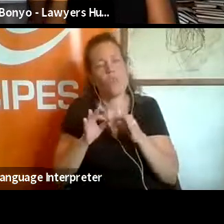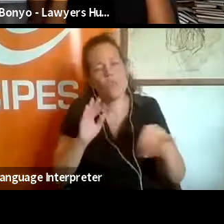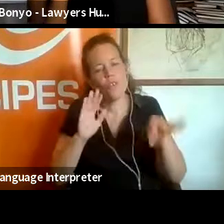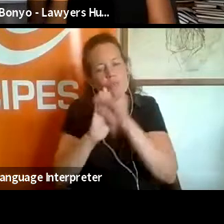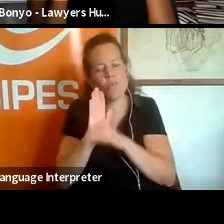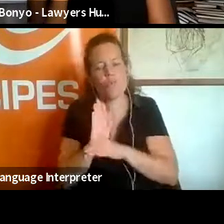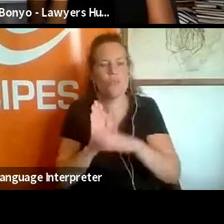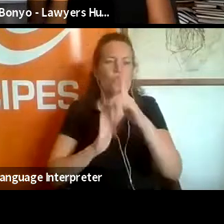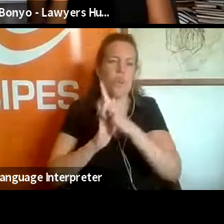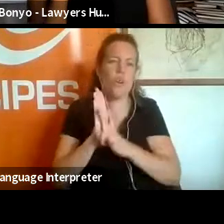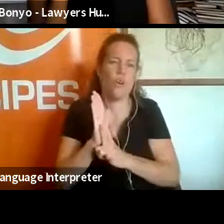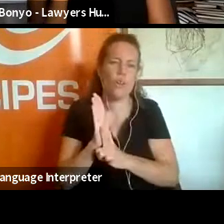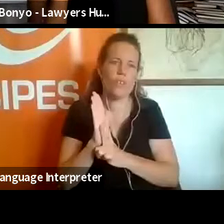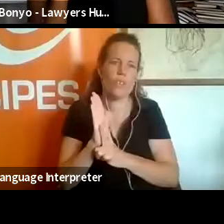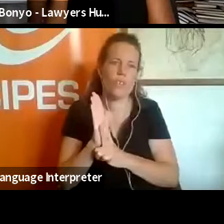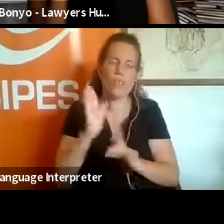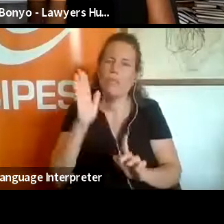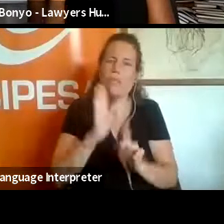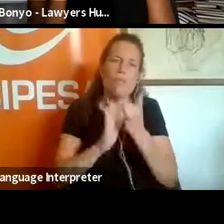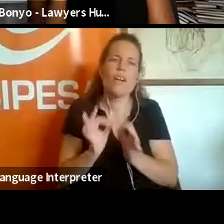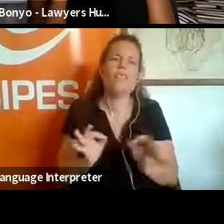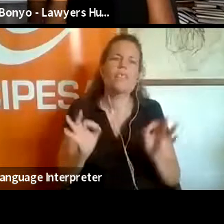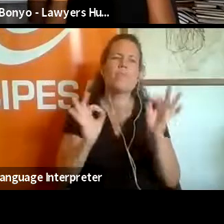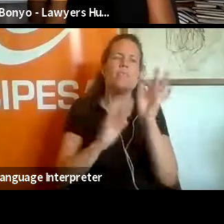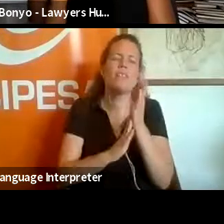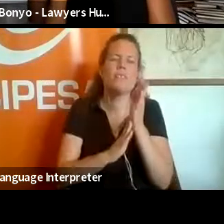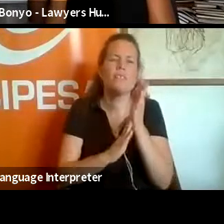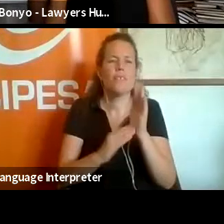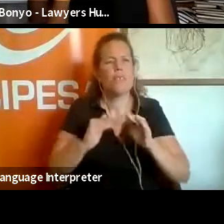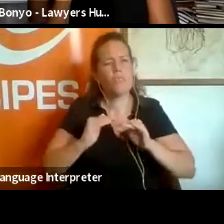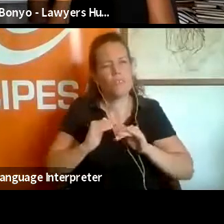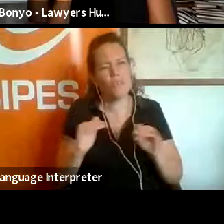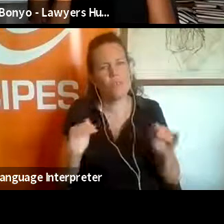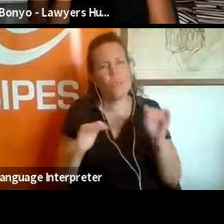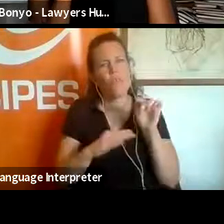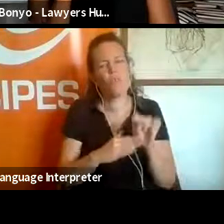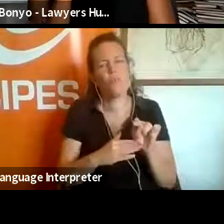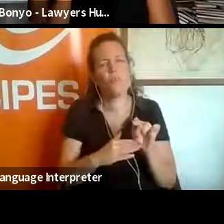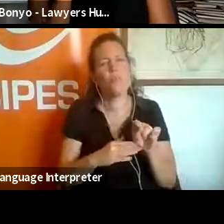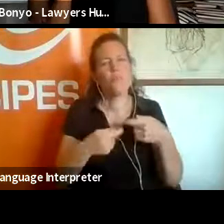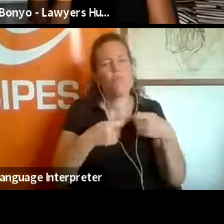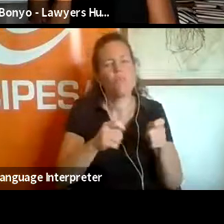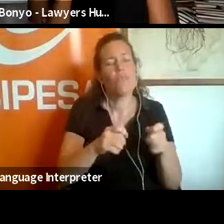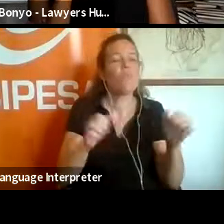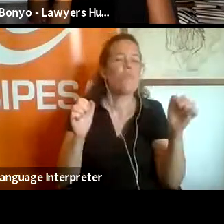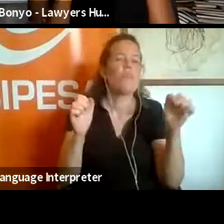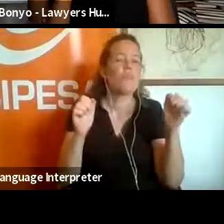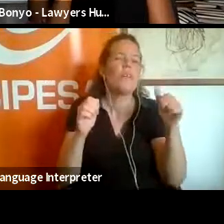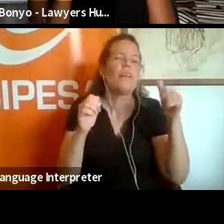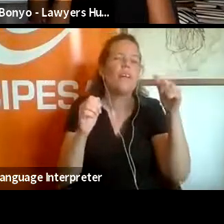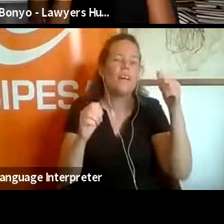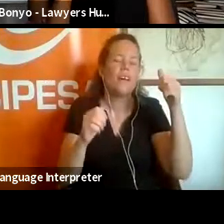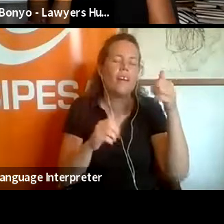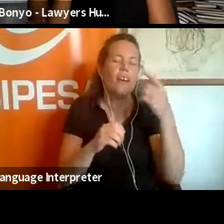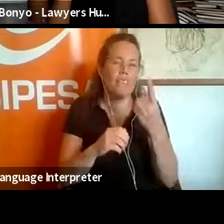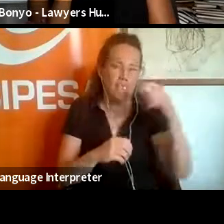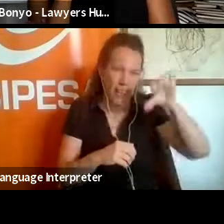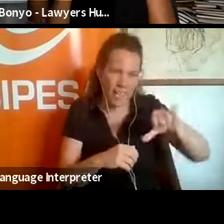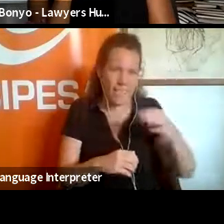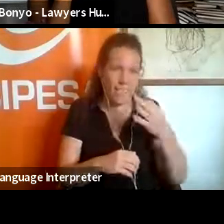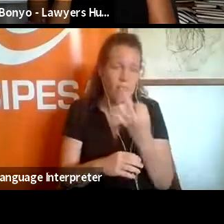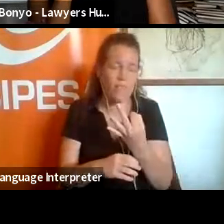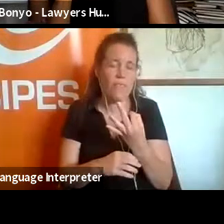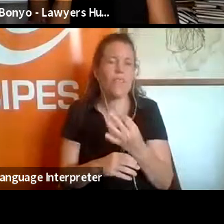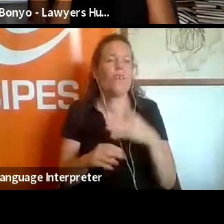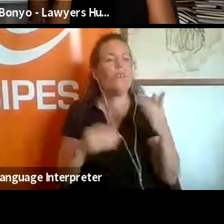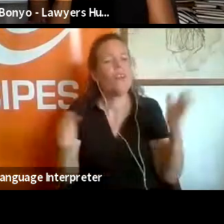laws, especially as they flow from the provisions of Article 19.3 on how to limit speech, which I